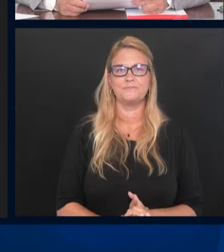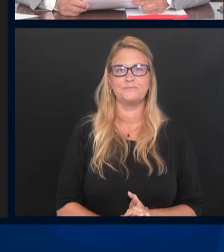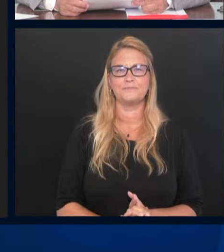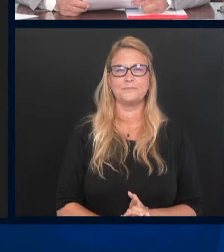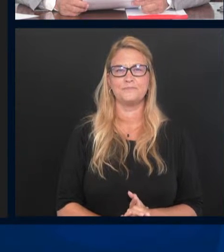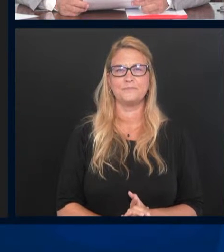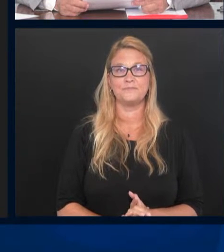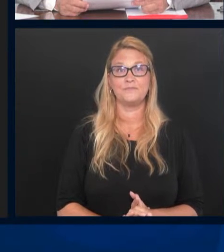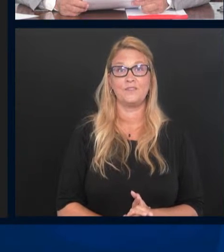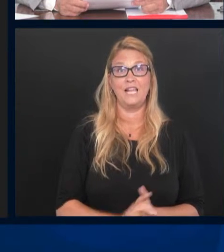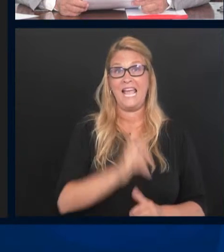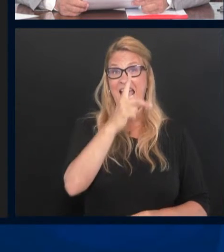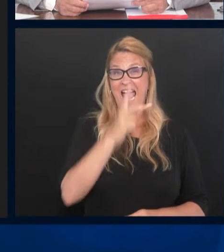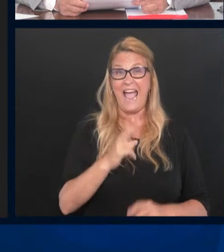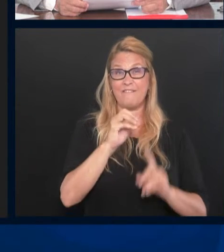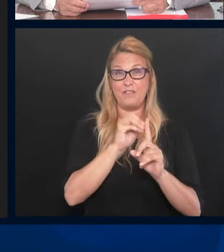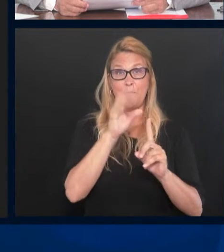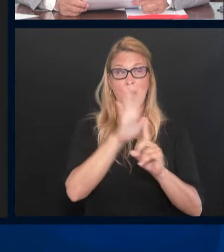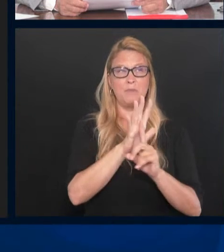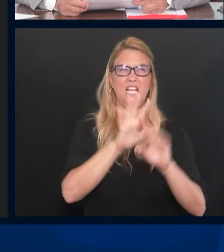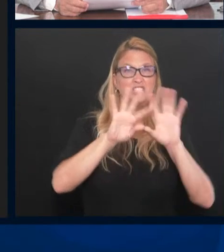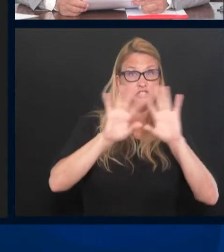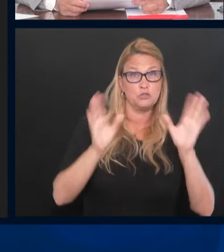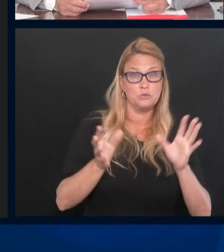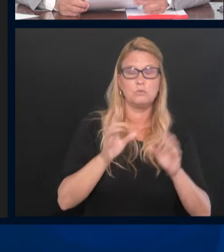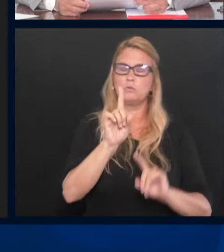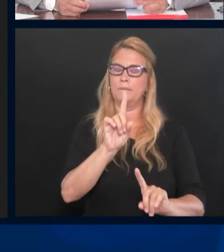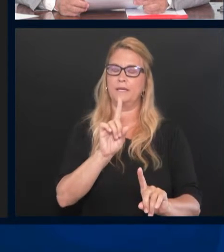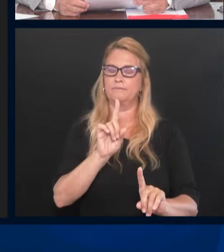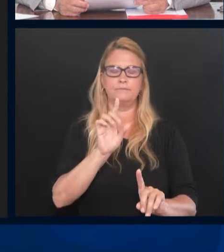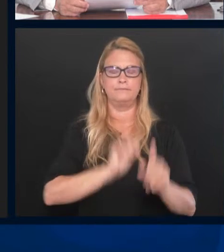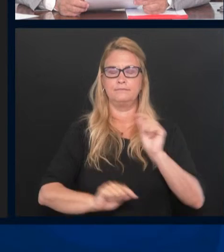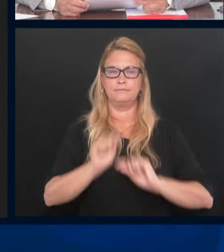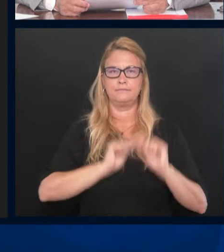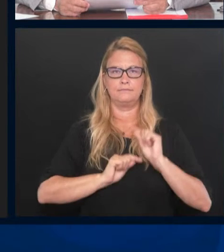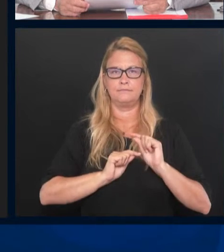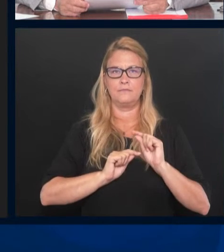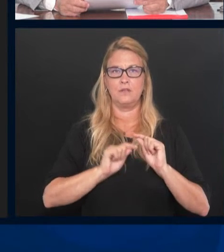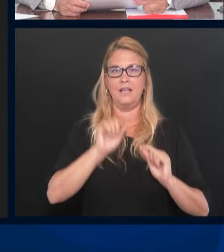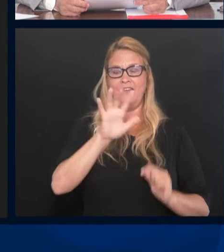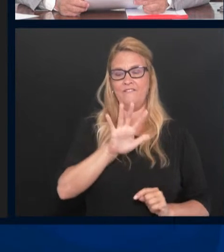Nearly half of our total population, well, you know, wait a minute.